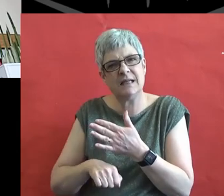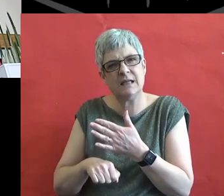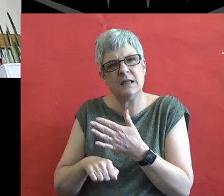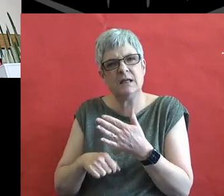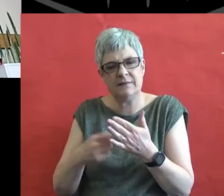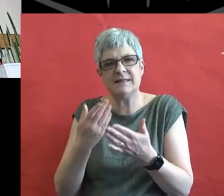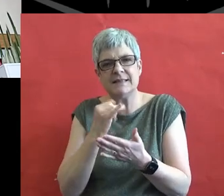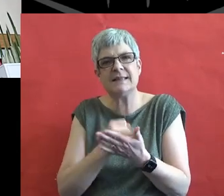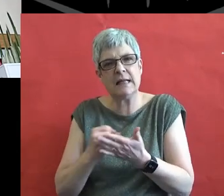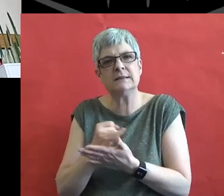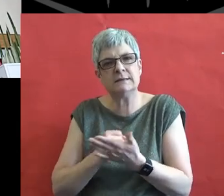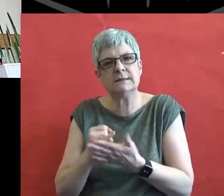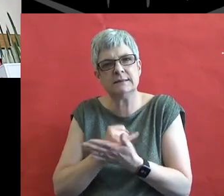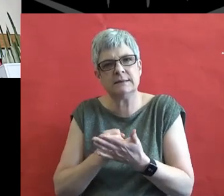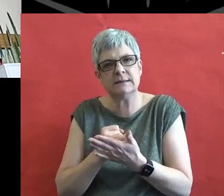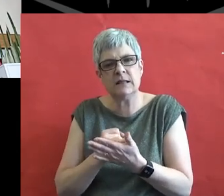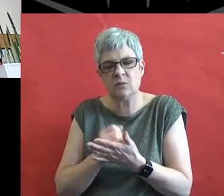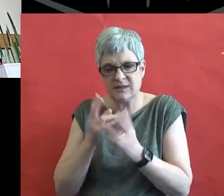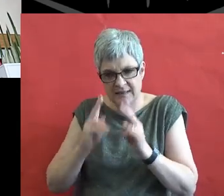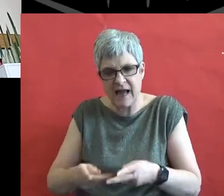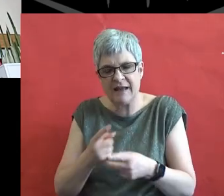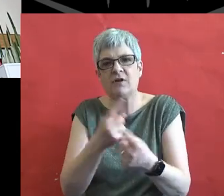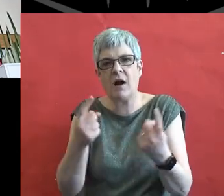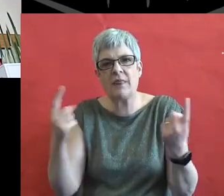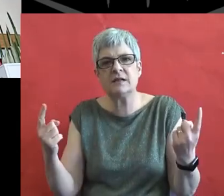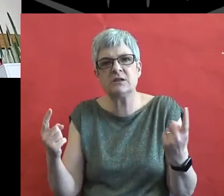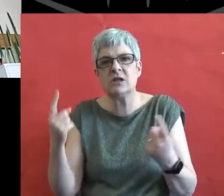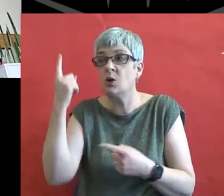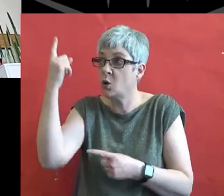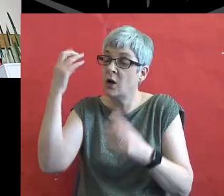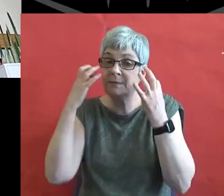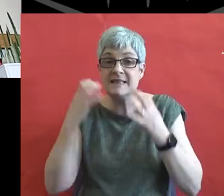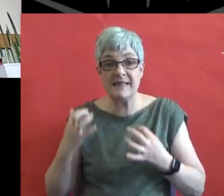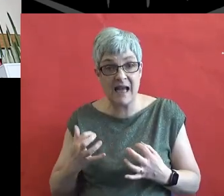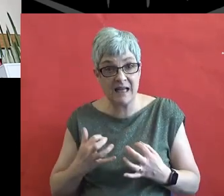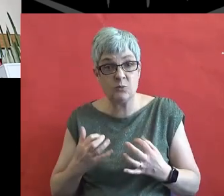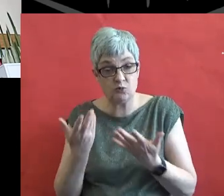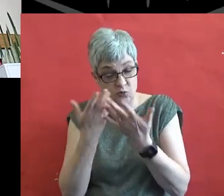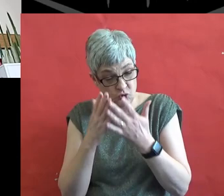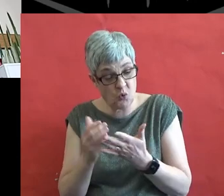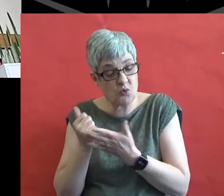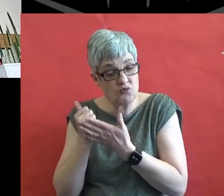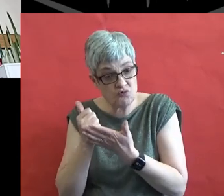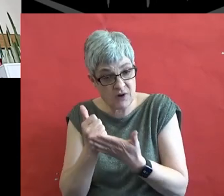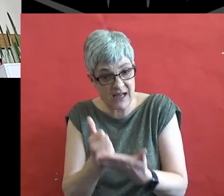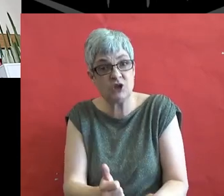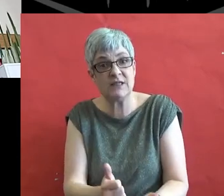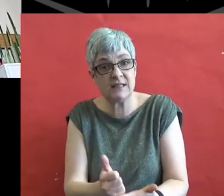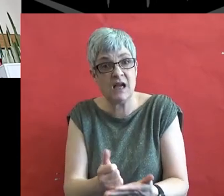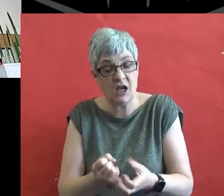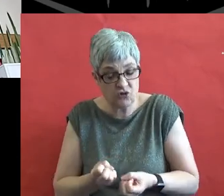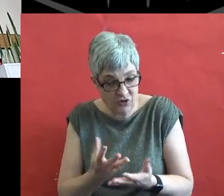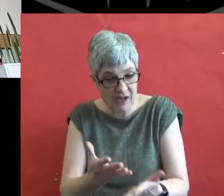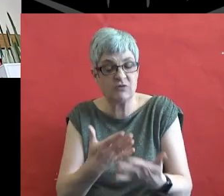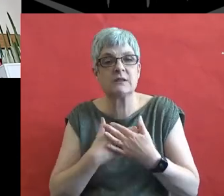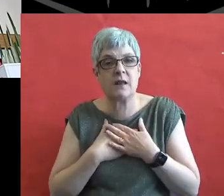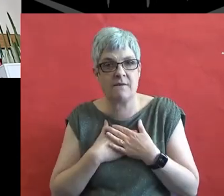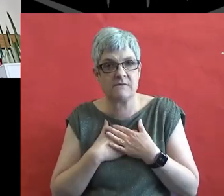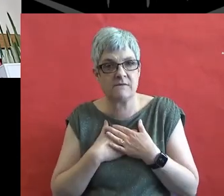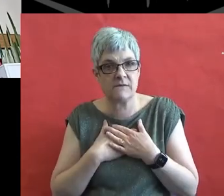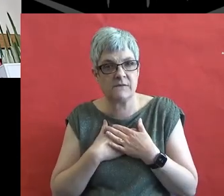sin. God's Messiah was to die for others. God's Messiah was to show gracious and generous love.